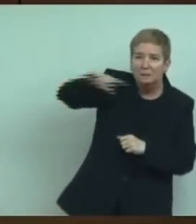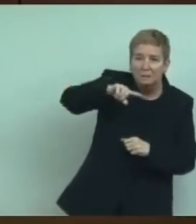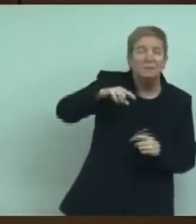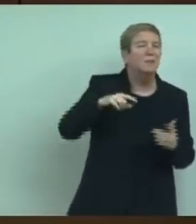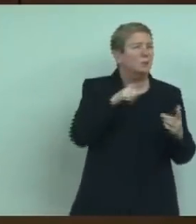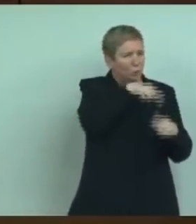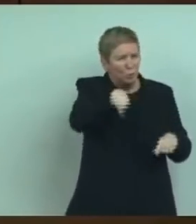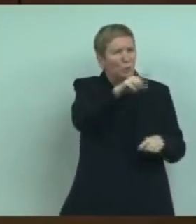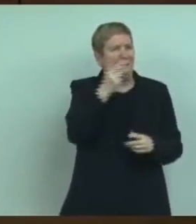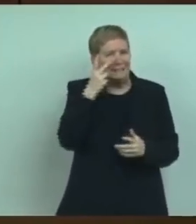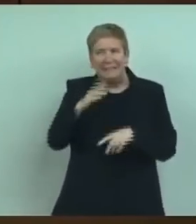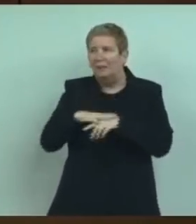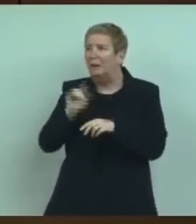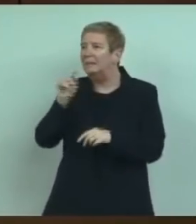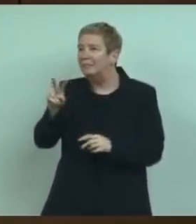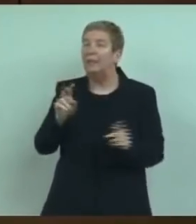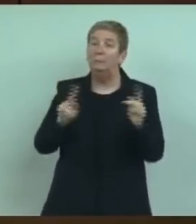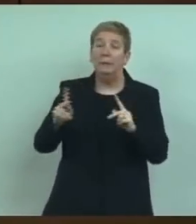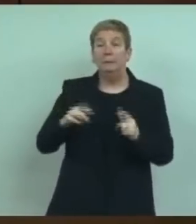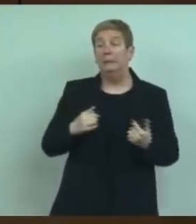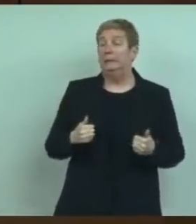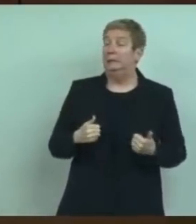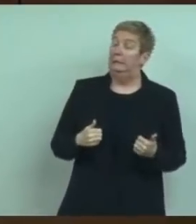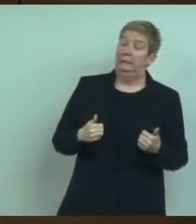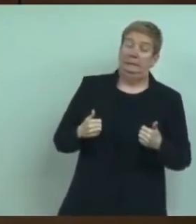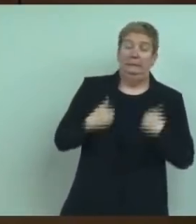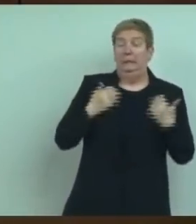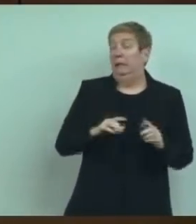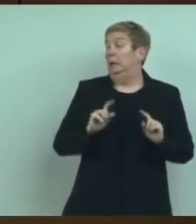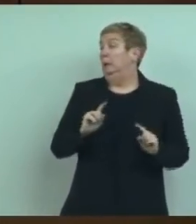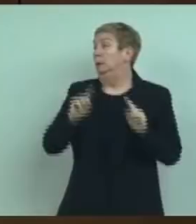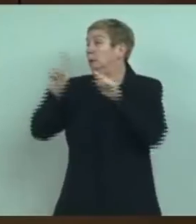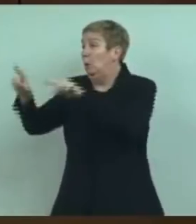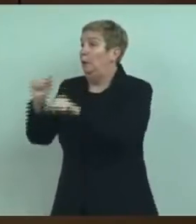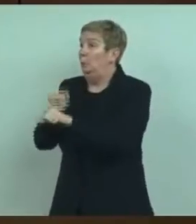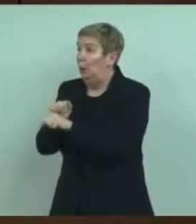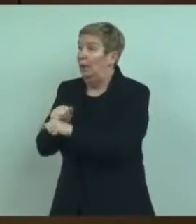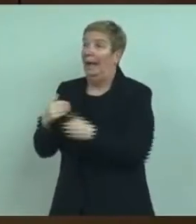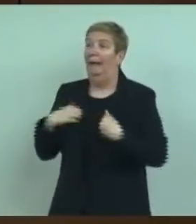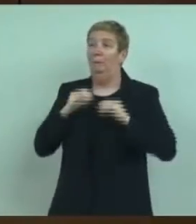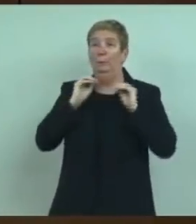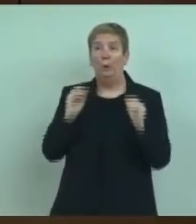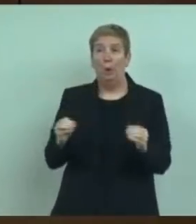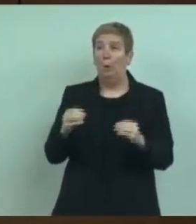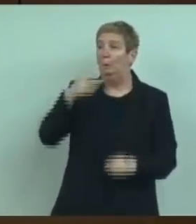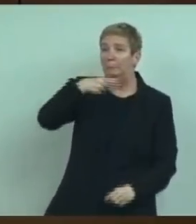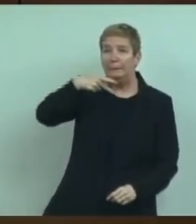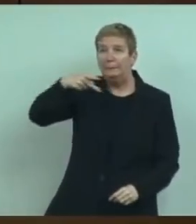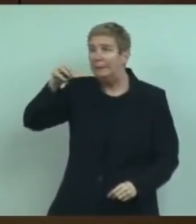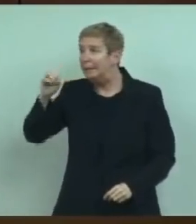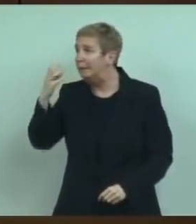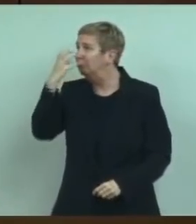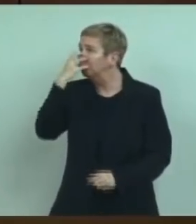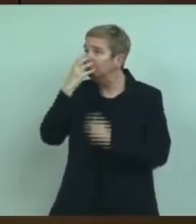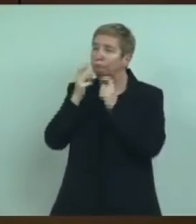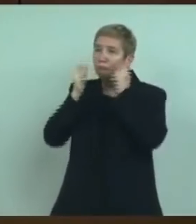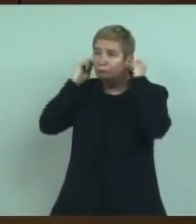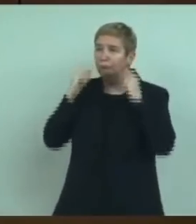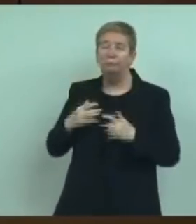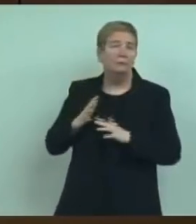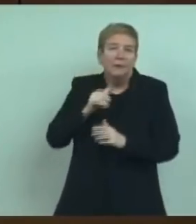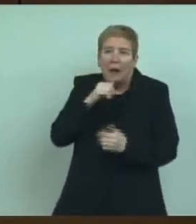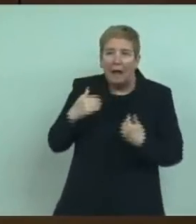country, where people are going to work into hospitals without the right protective equipment. And they do